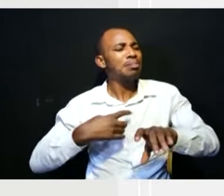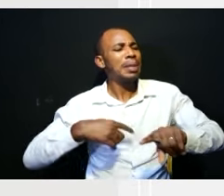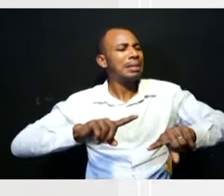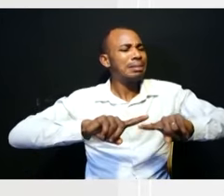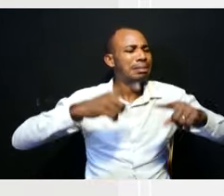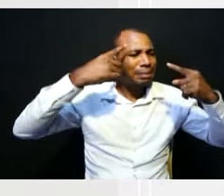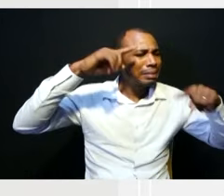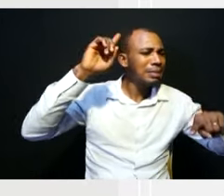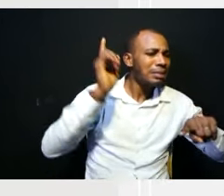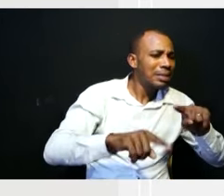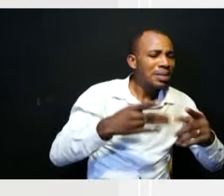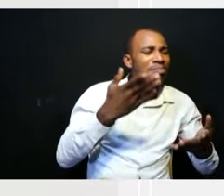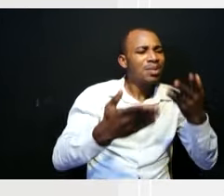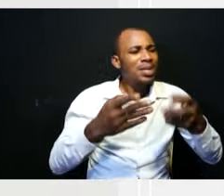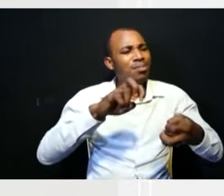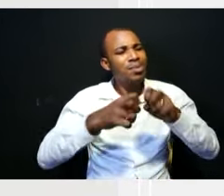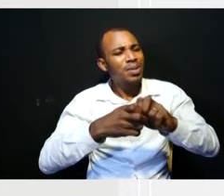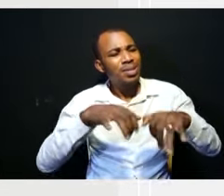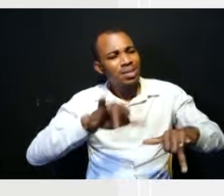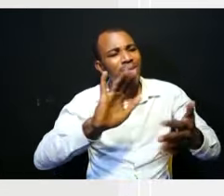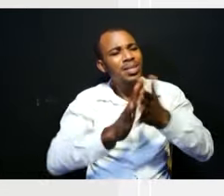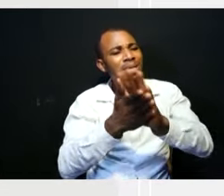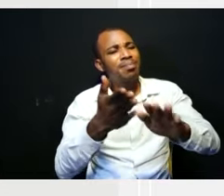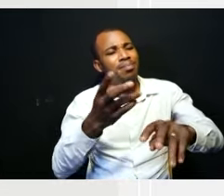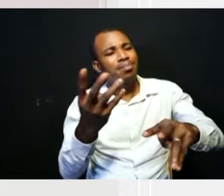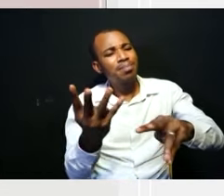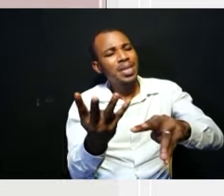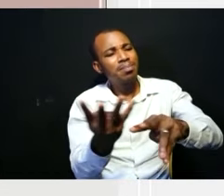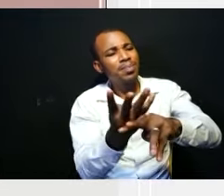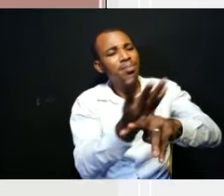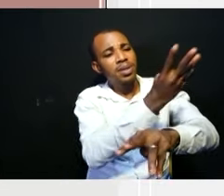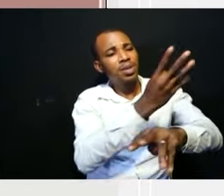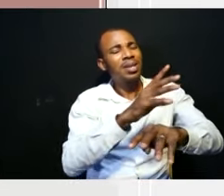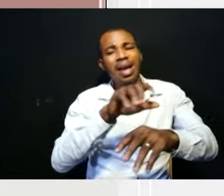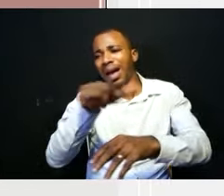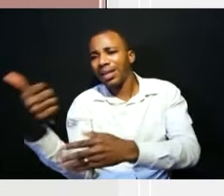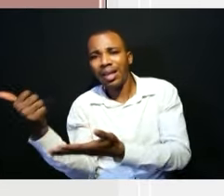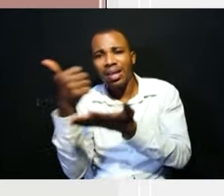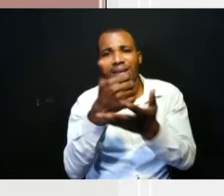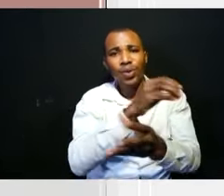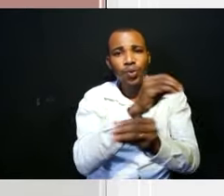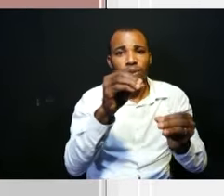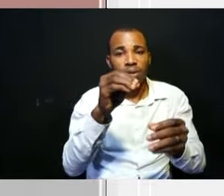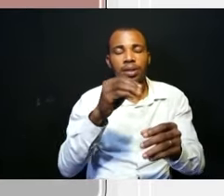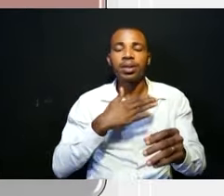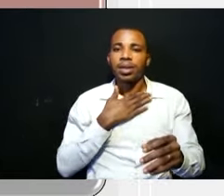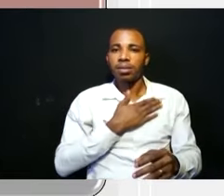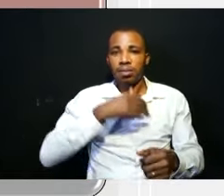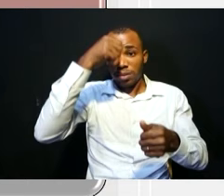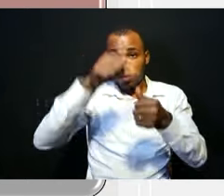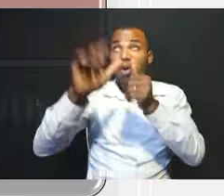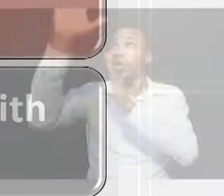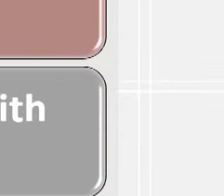Things seems to be out of control. No help. Remember that God is with